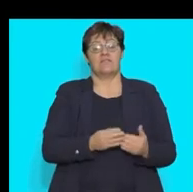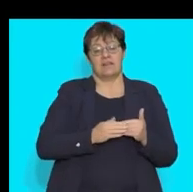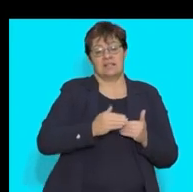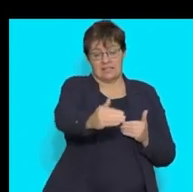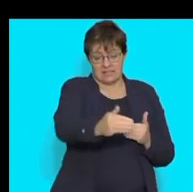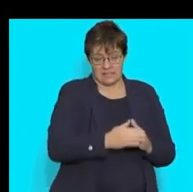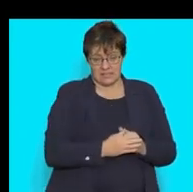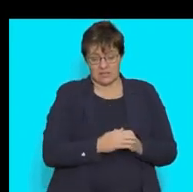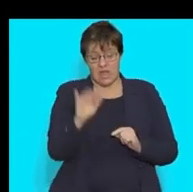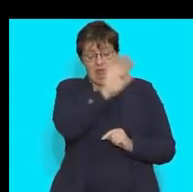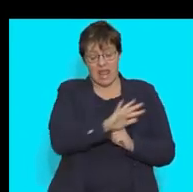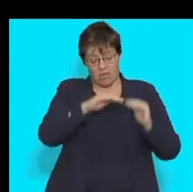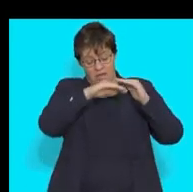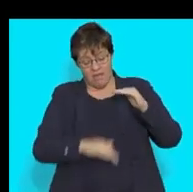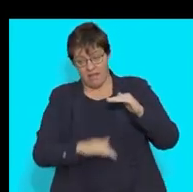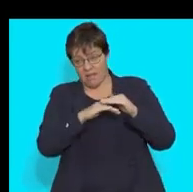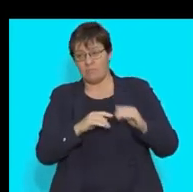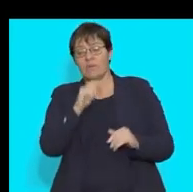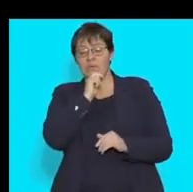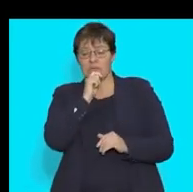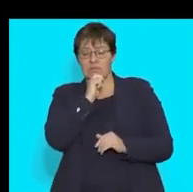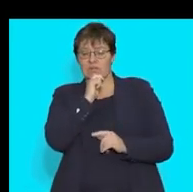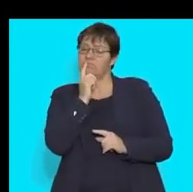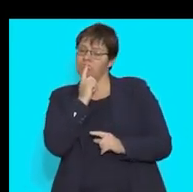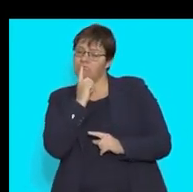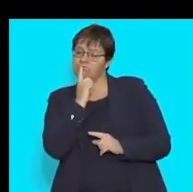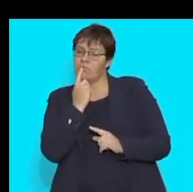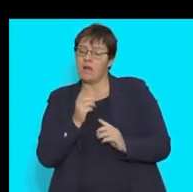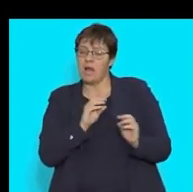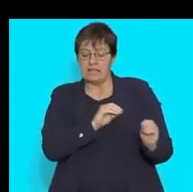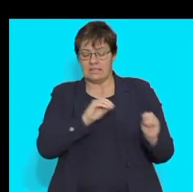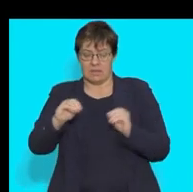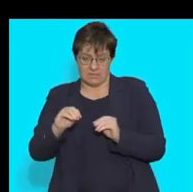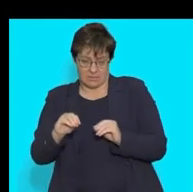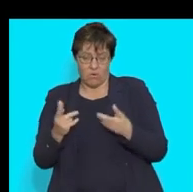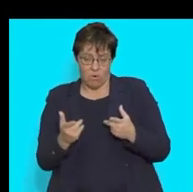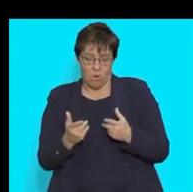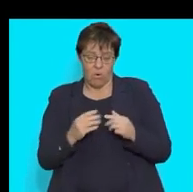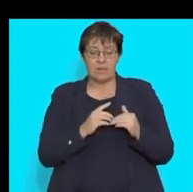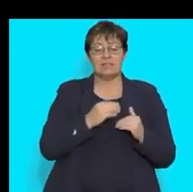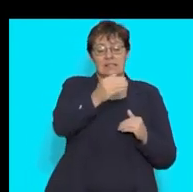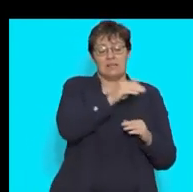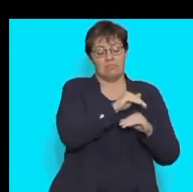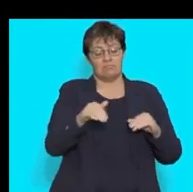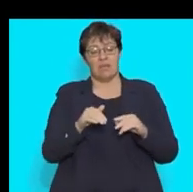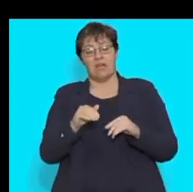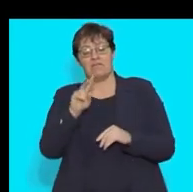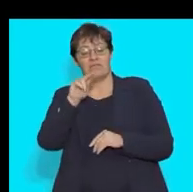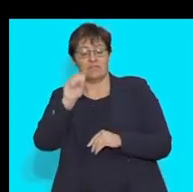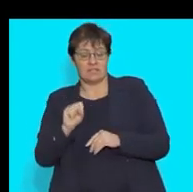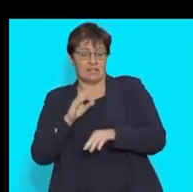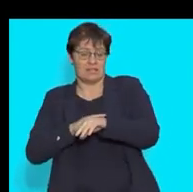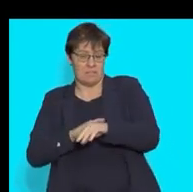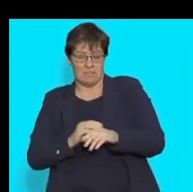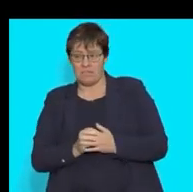the area under this graph can be used to work out the displacement or the distance versus time graph. That little